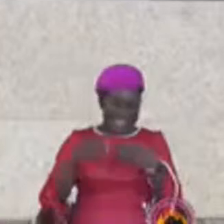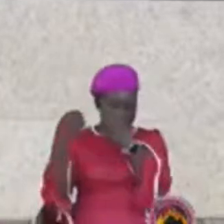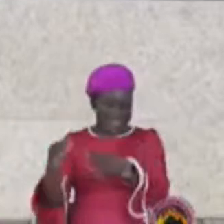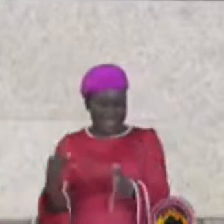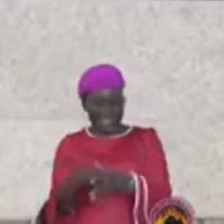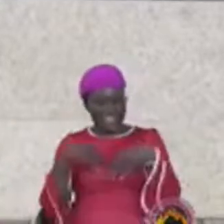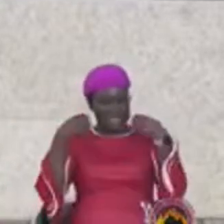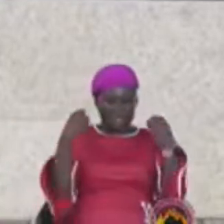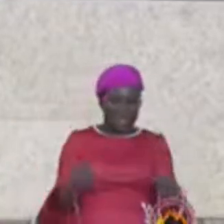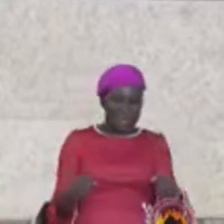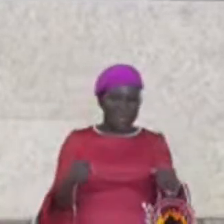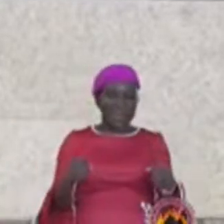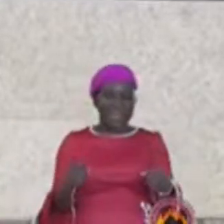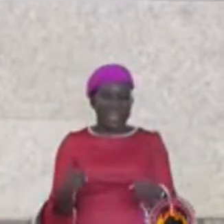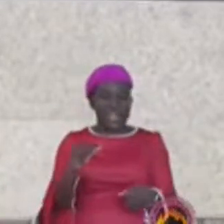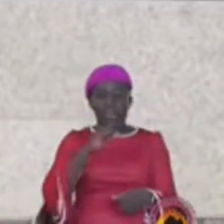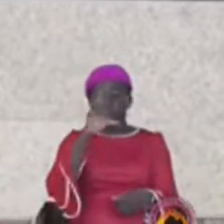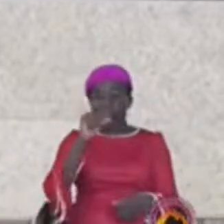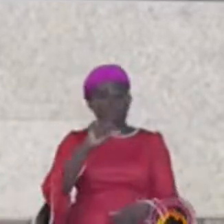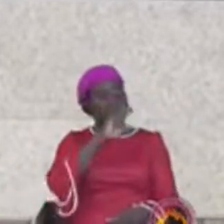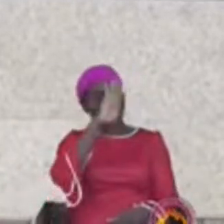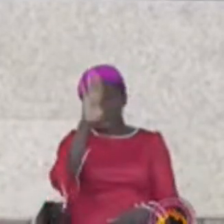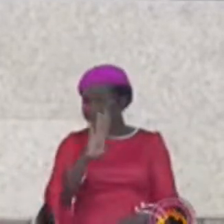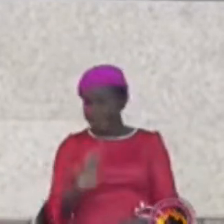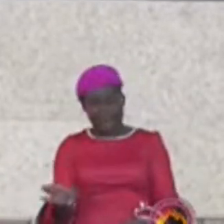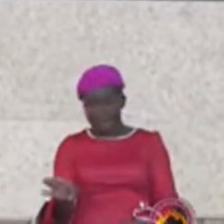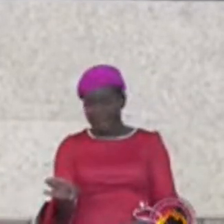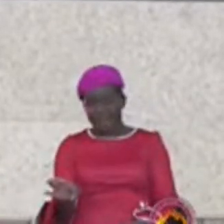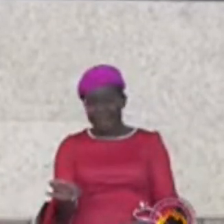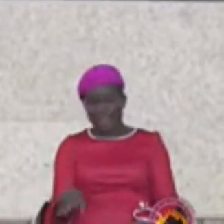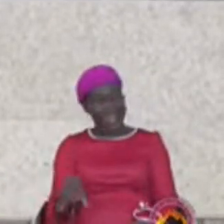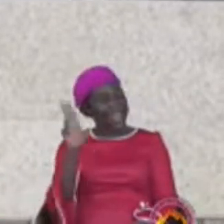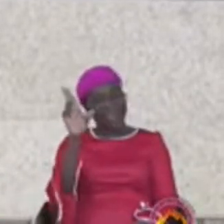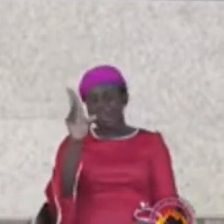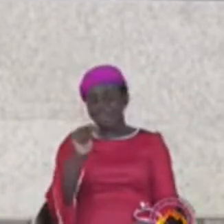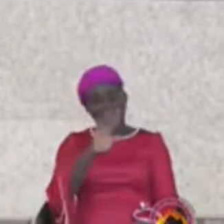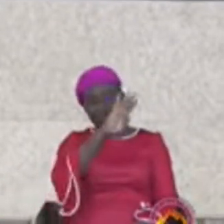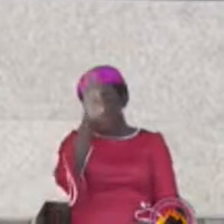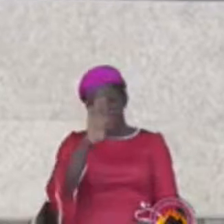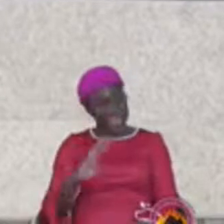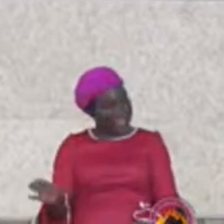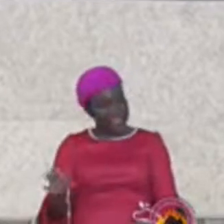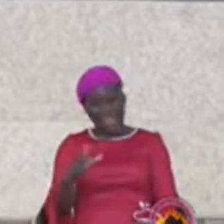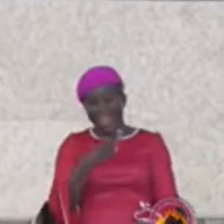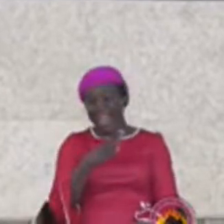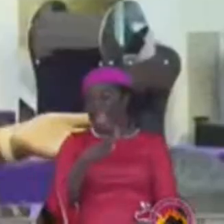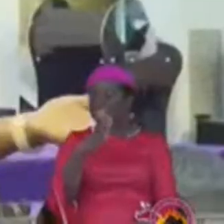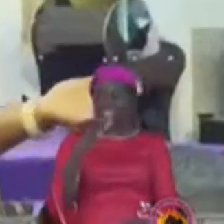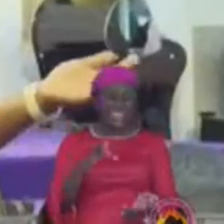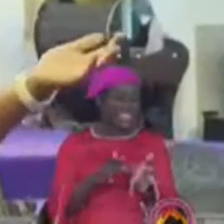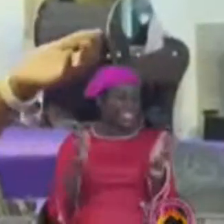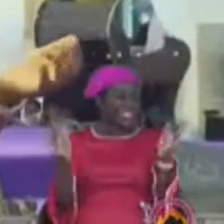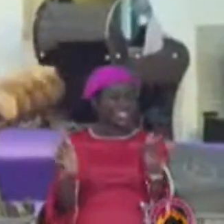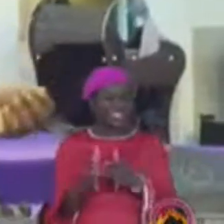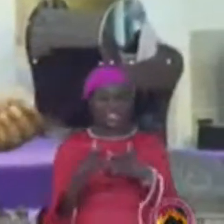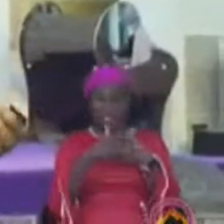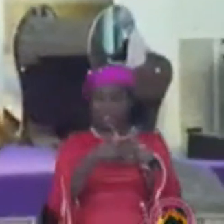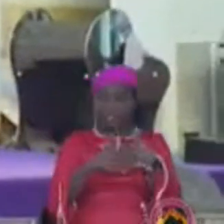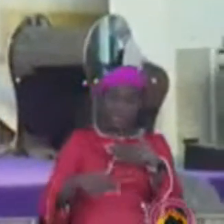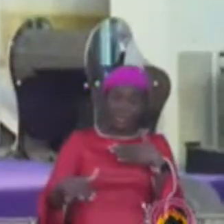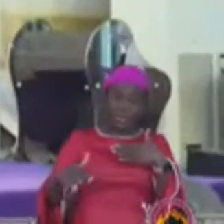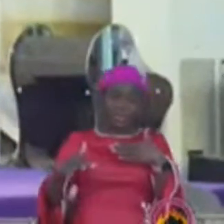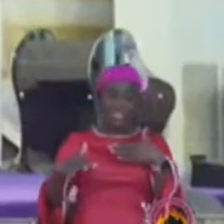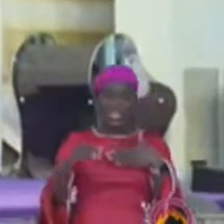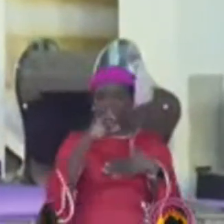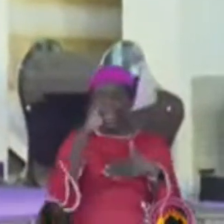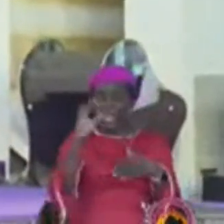power. No, never. No, never. And Jesus' blood